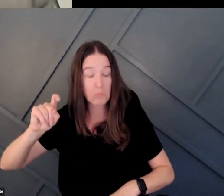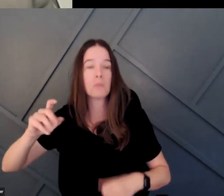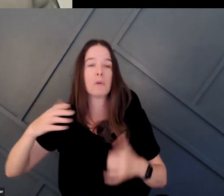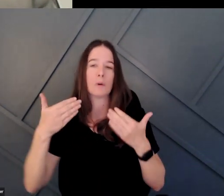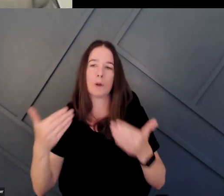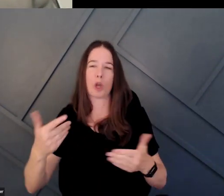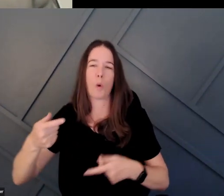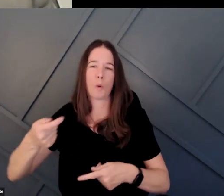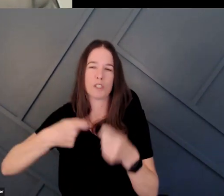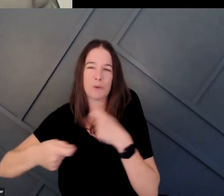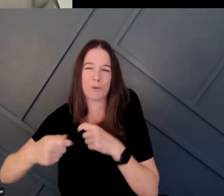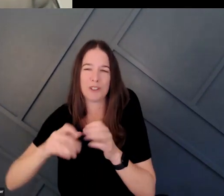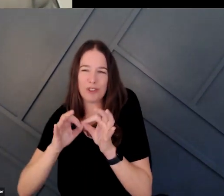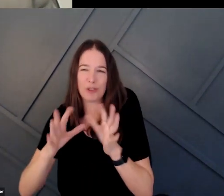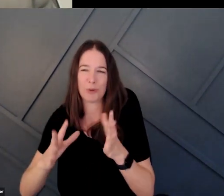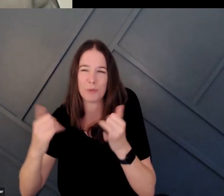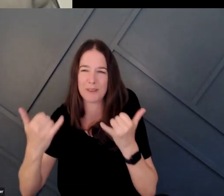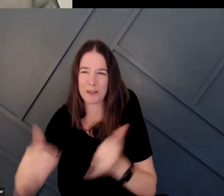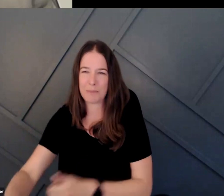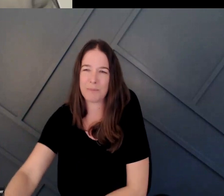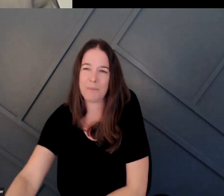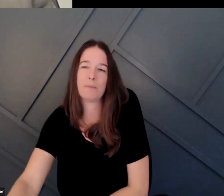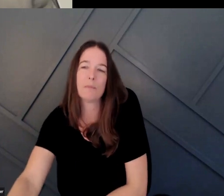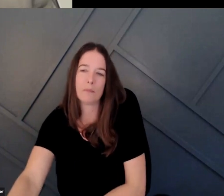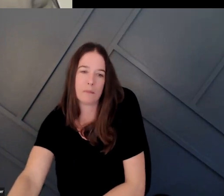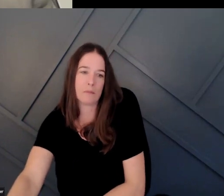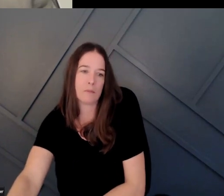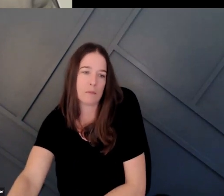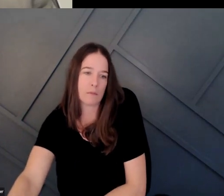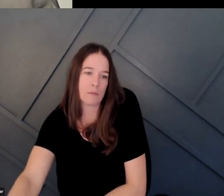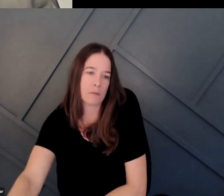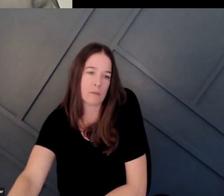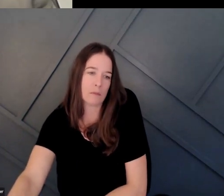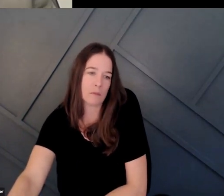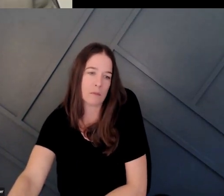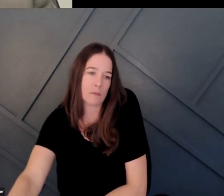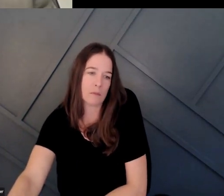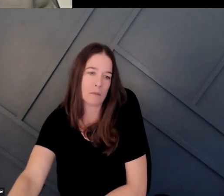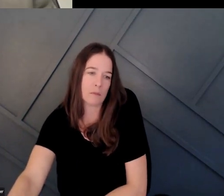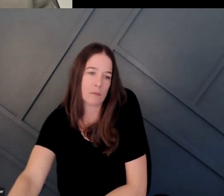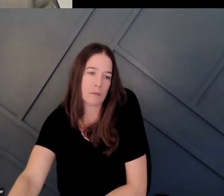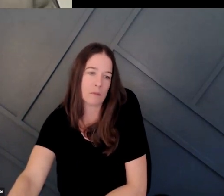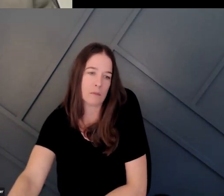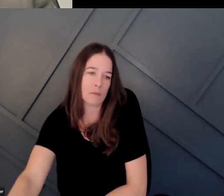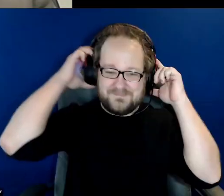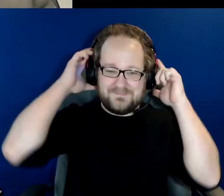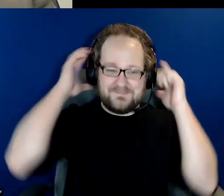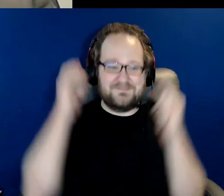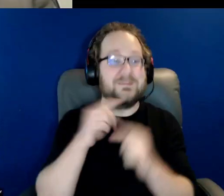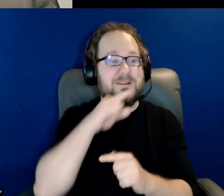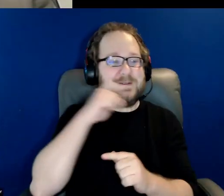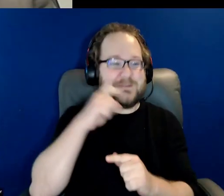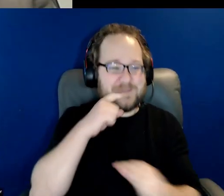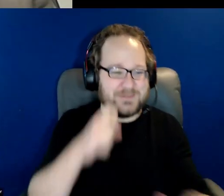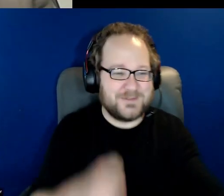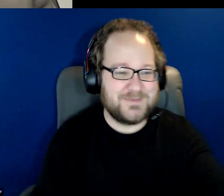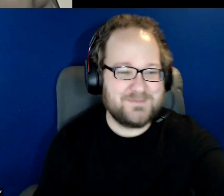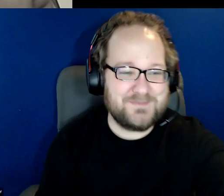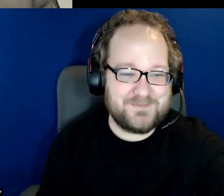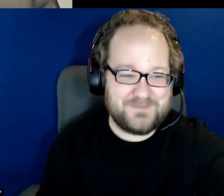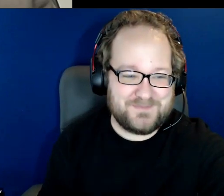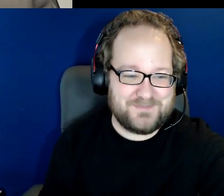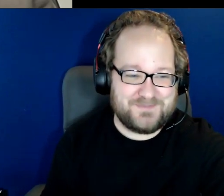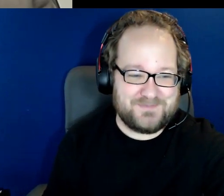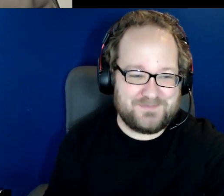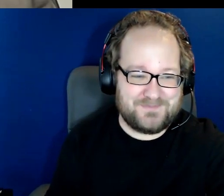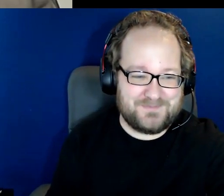curtains. 40% of heat in the home can come through windows. So have in mind how to regulate with that. Wear loose